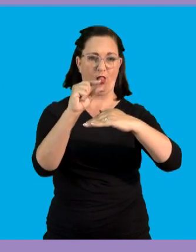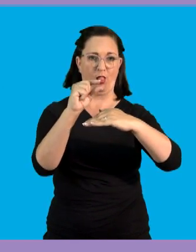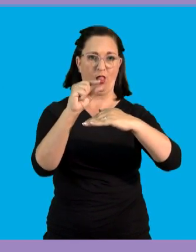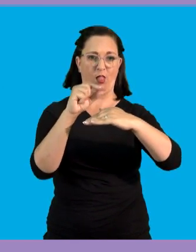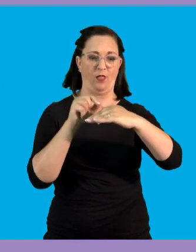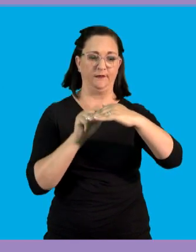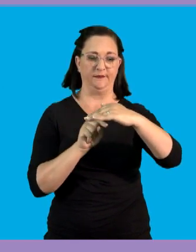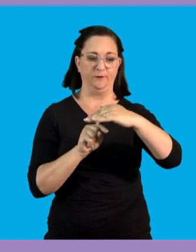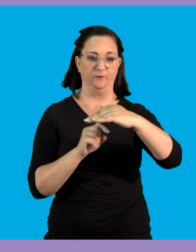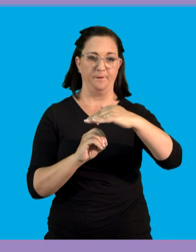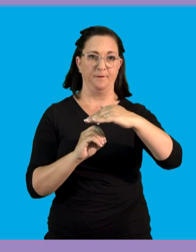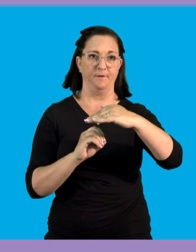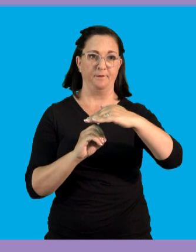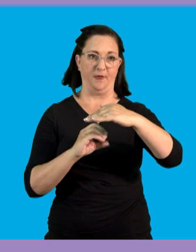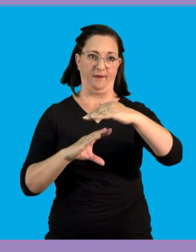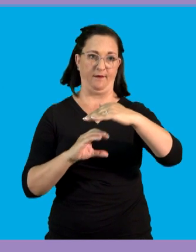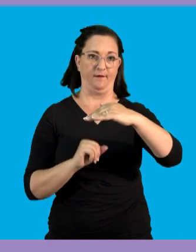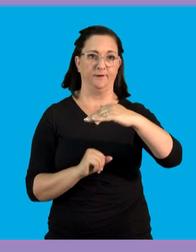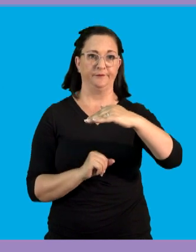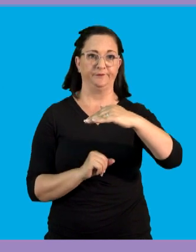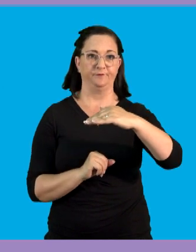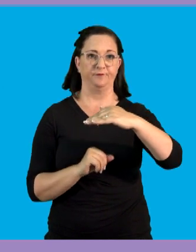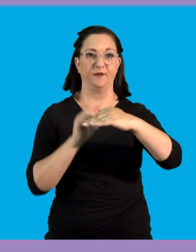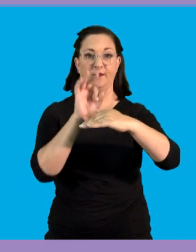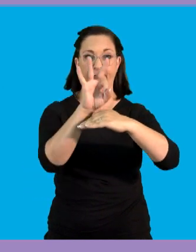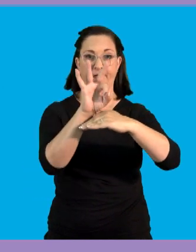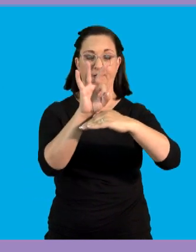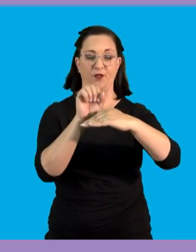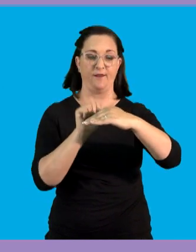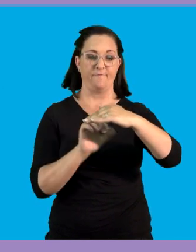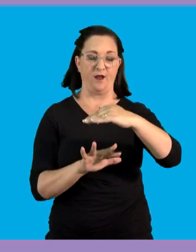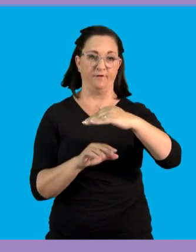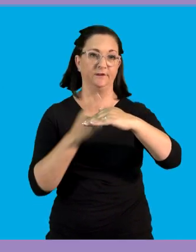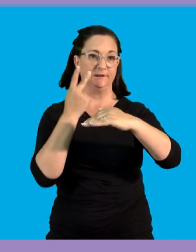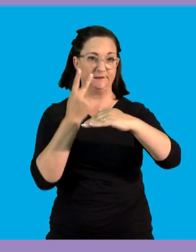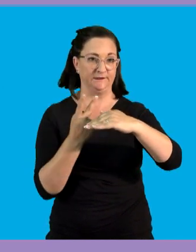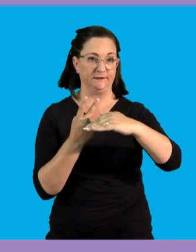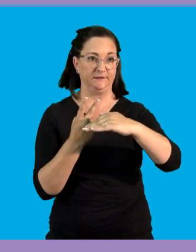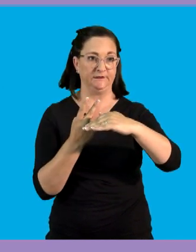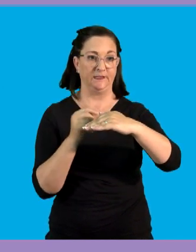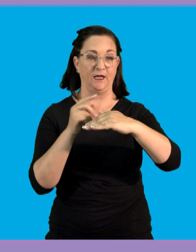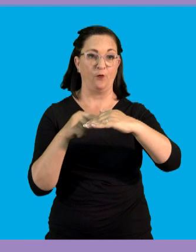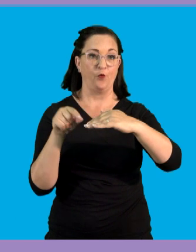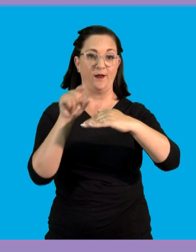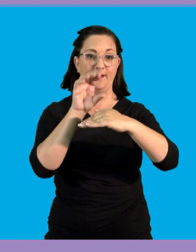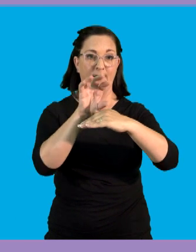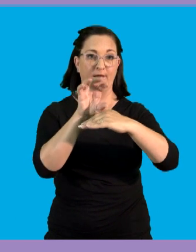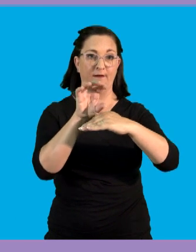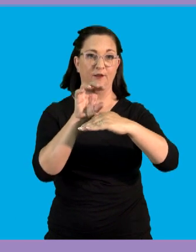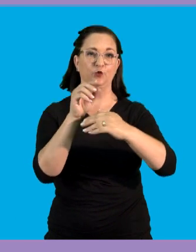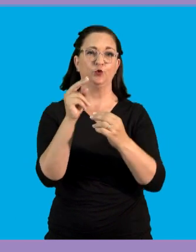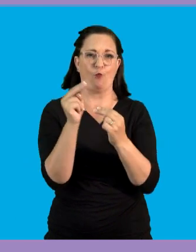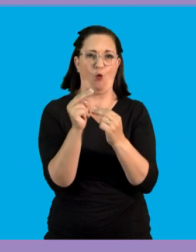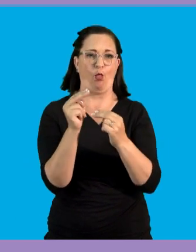smaller than the denominator. So for example, we have 3/5. As we can see, the one above the